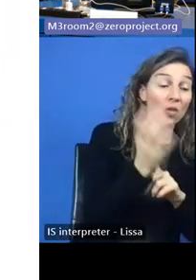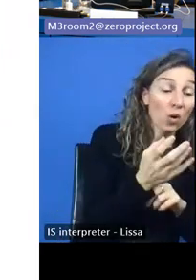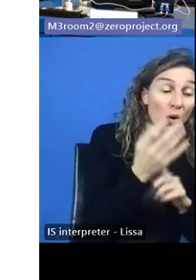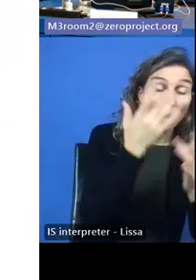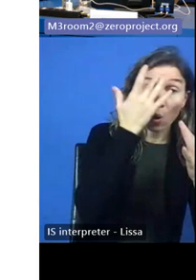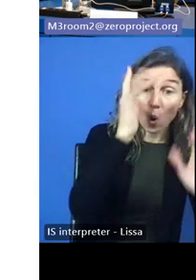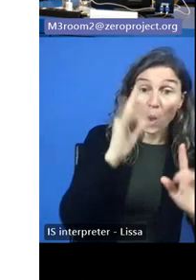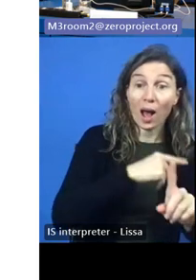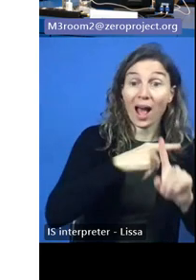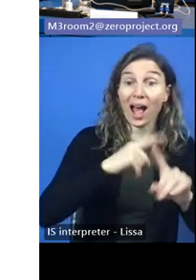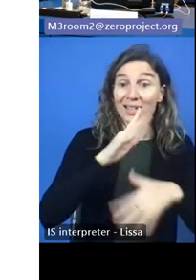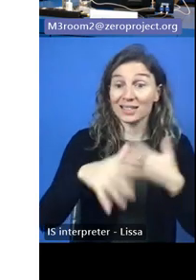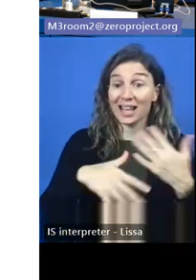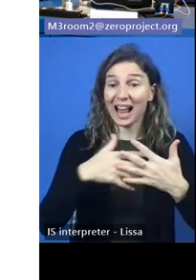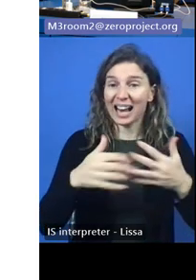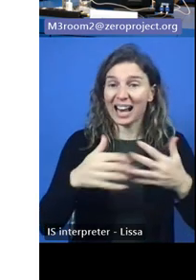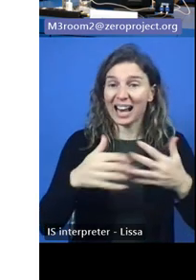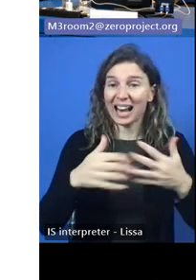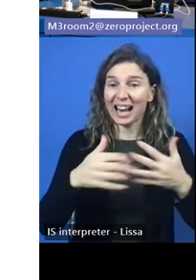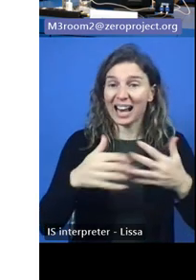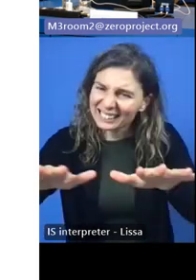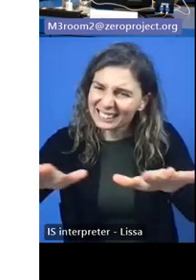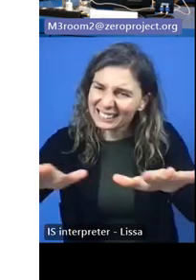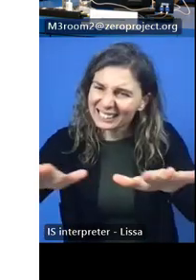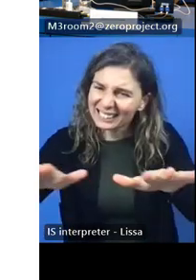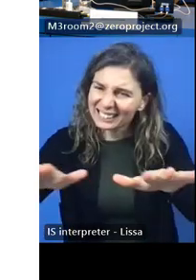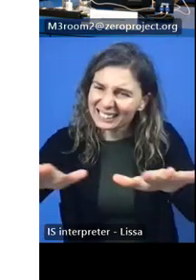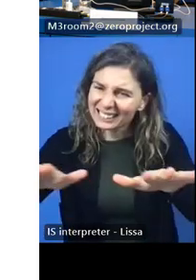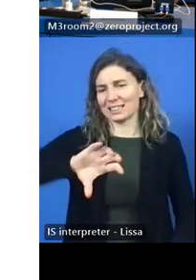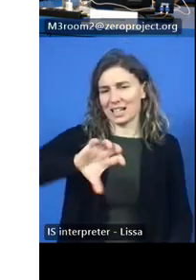as possible in our country and our society.